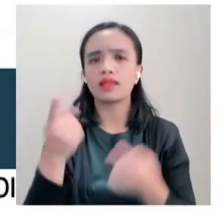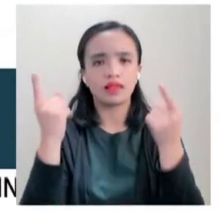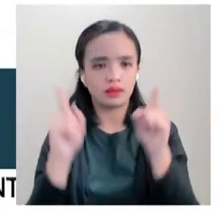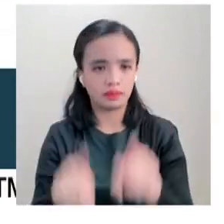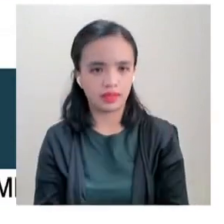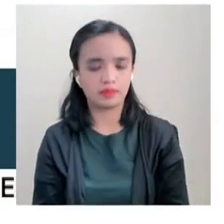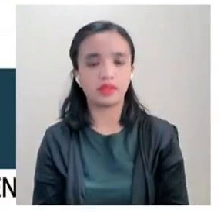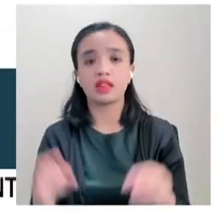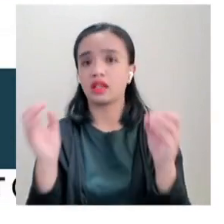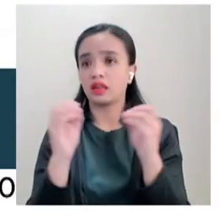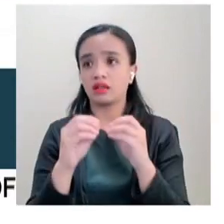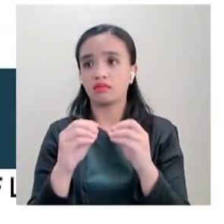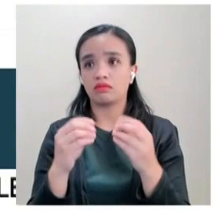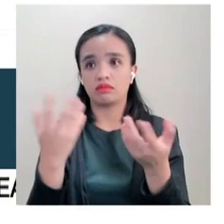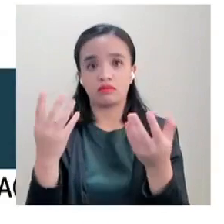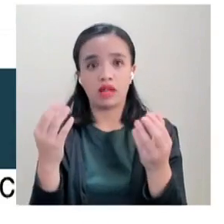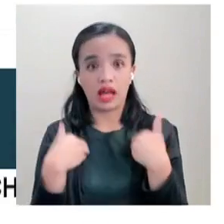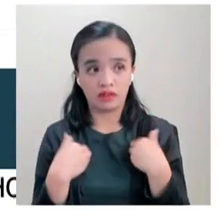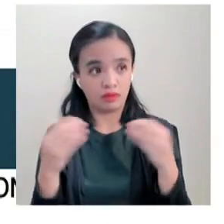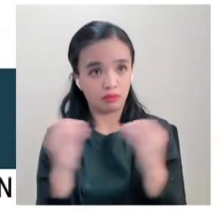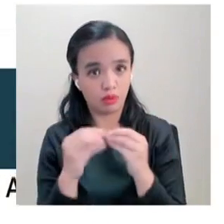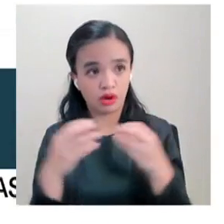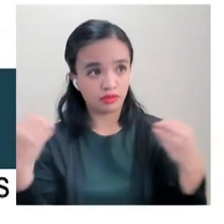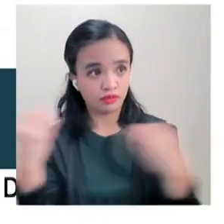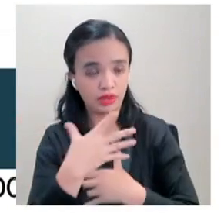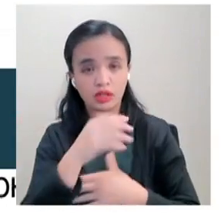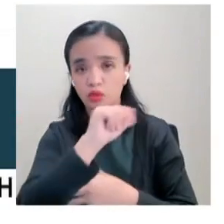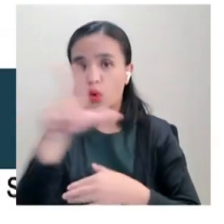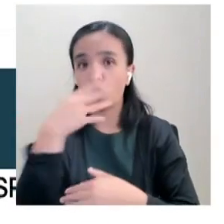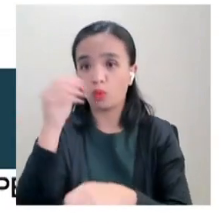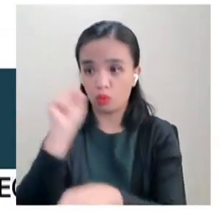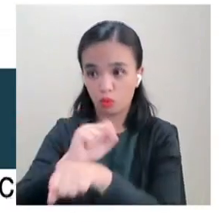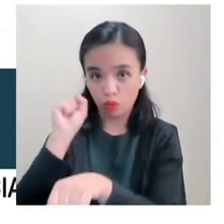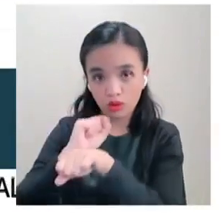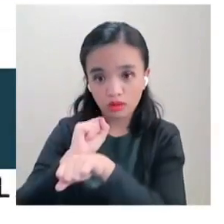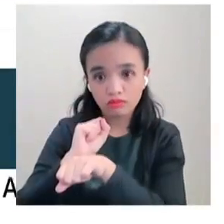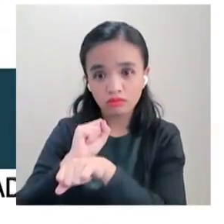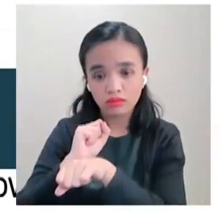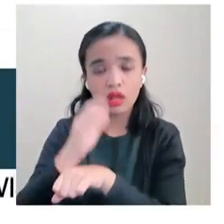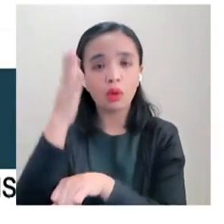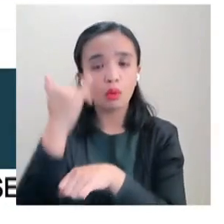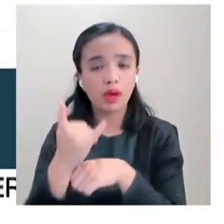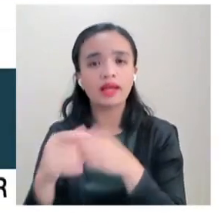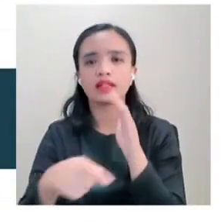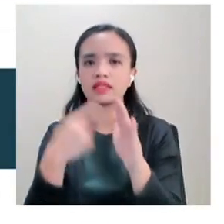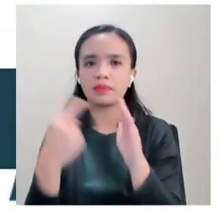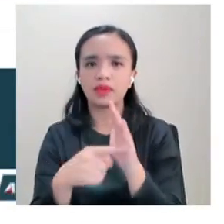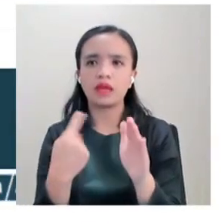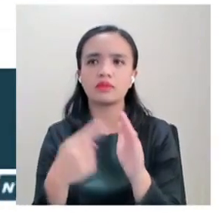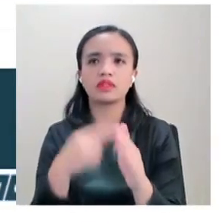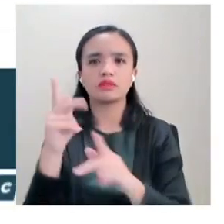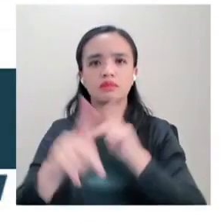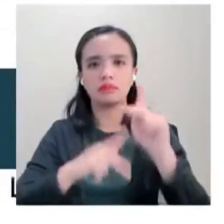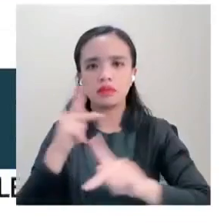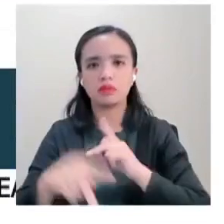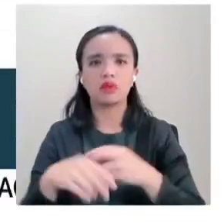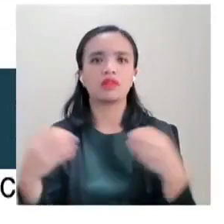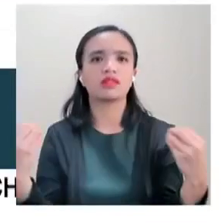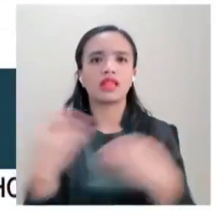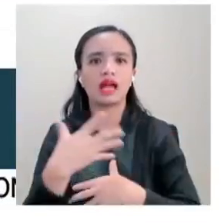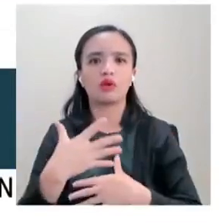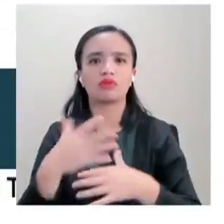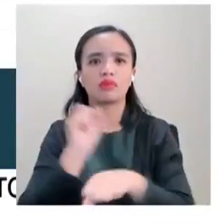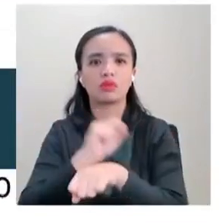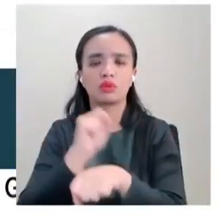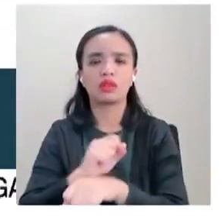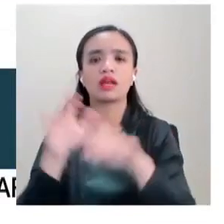more fear among our career employees? Kasi ang mangyayari niyan, minsan matatakot na yung mga taong gumalaw. Magiging kawawa rin